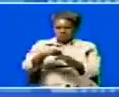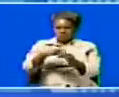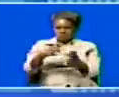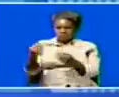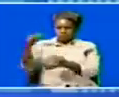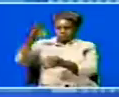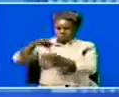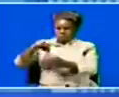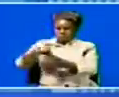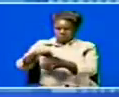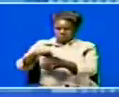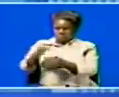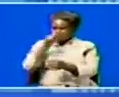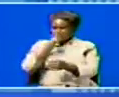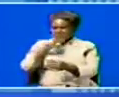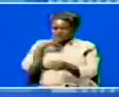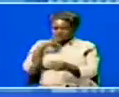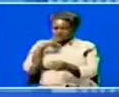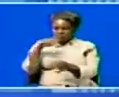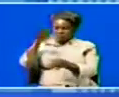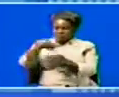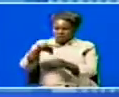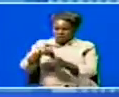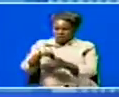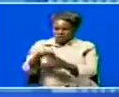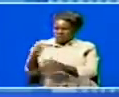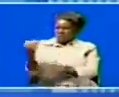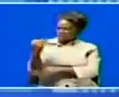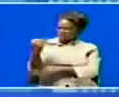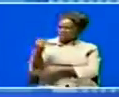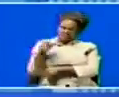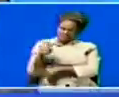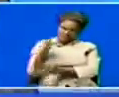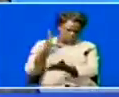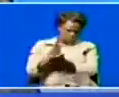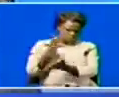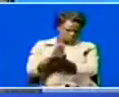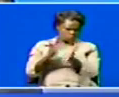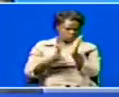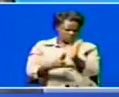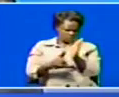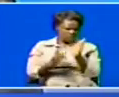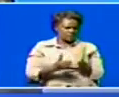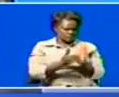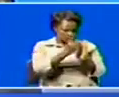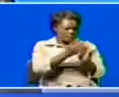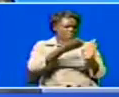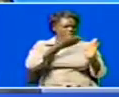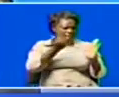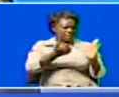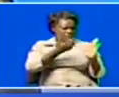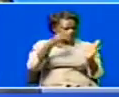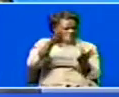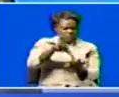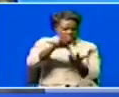ballot and in the privacy of the ballot box, ask yourself, does this really represent development? Is this really the best